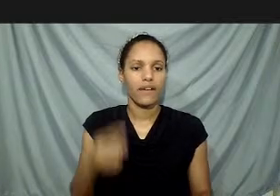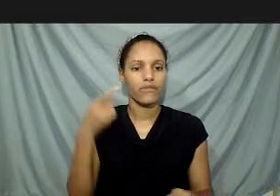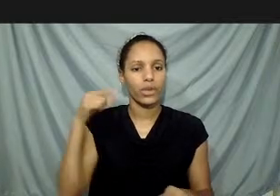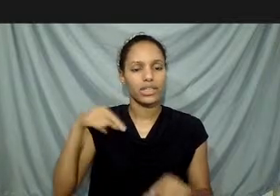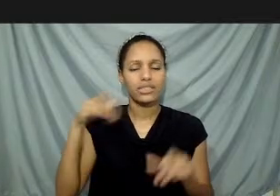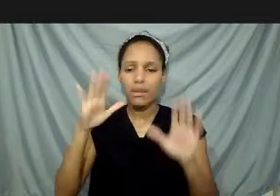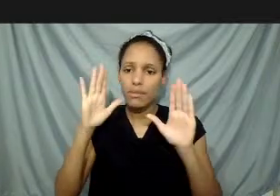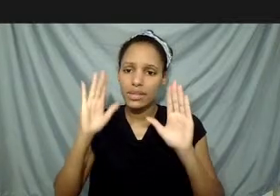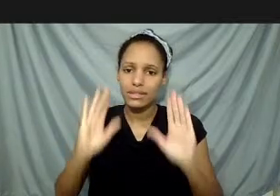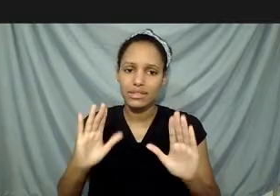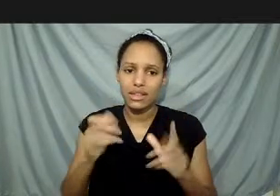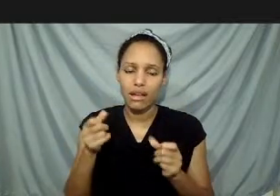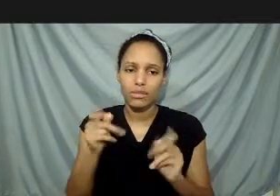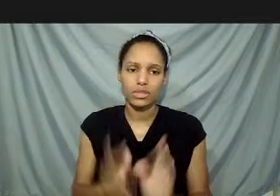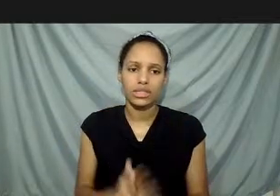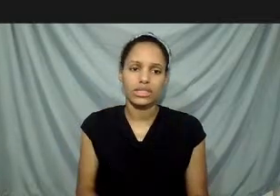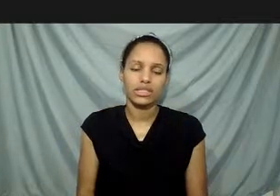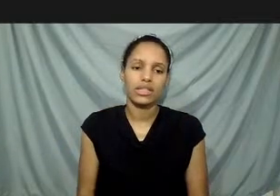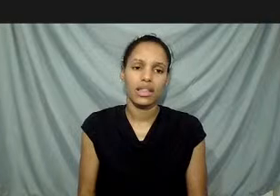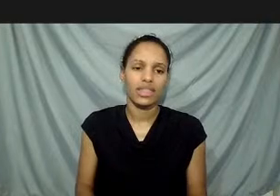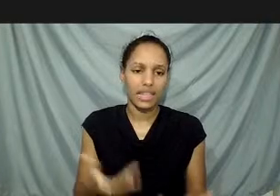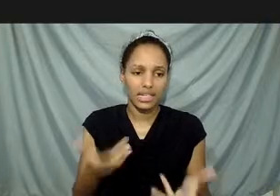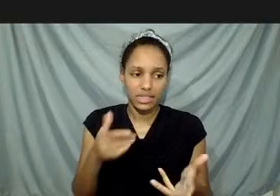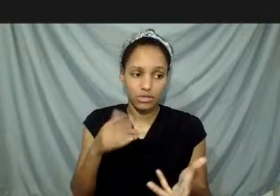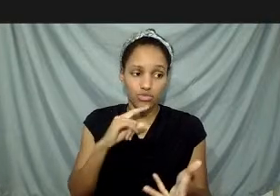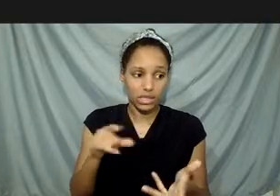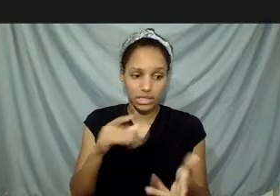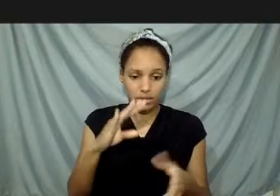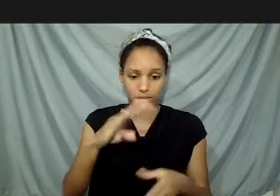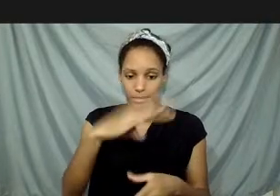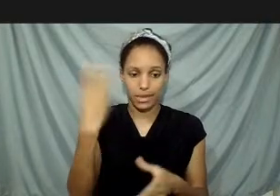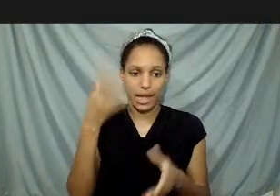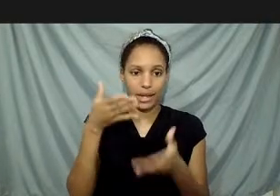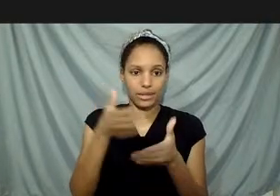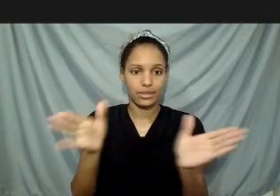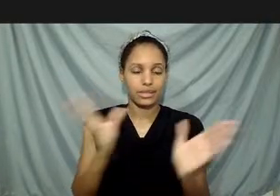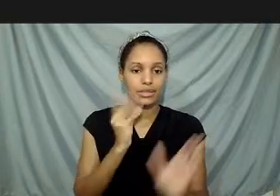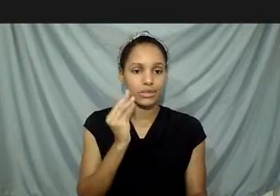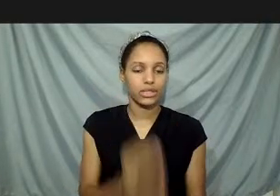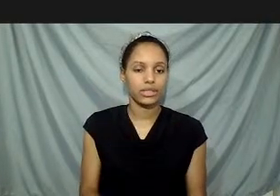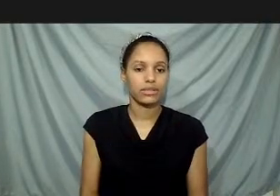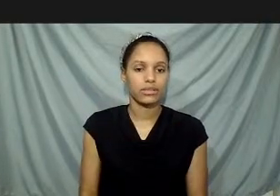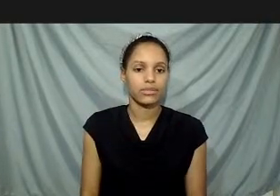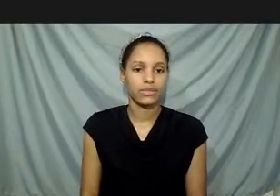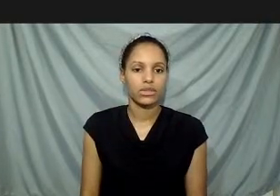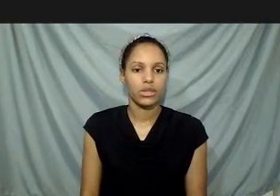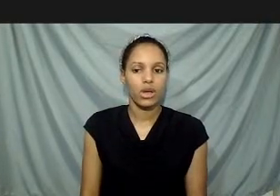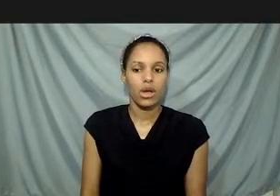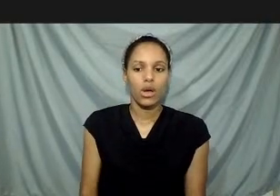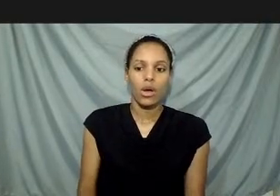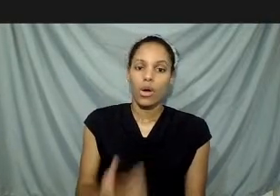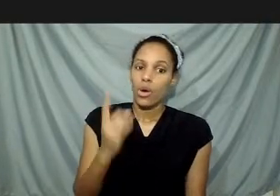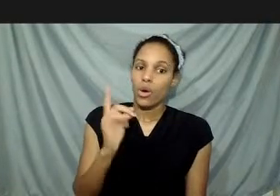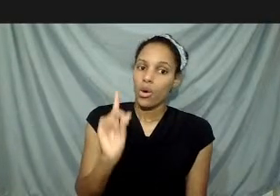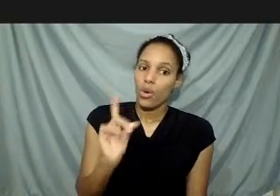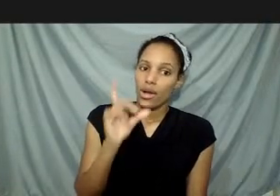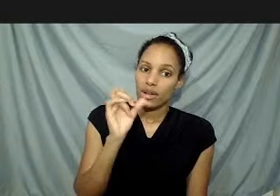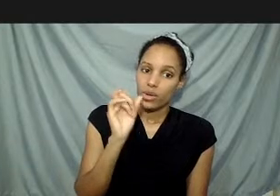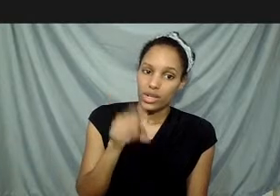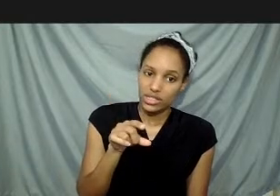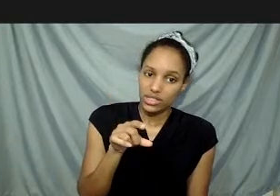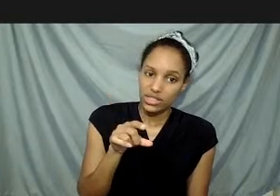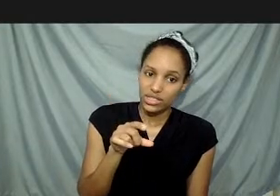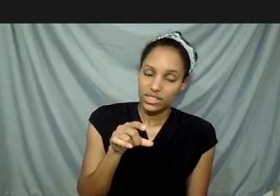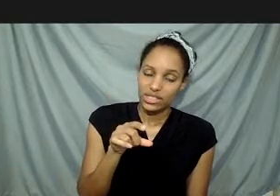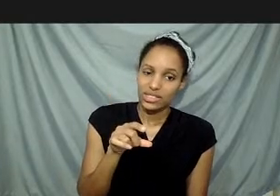is, you know, that is Blackness. There's one question that I think we should answer before reading a part of